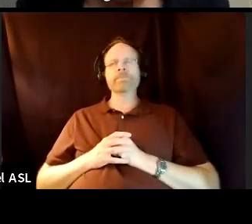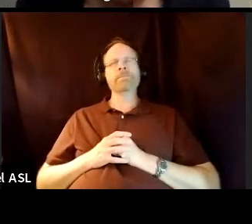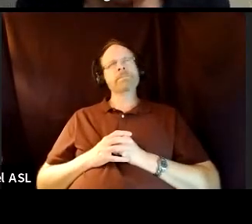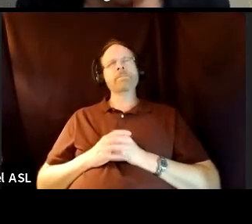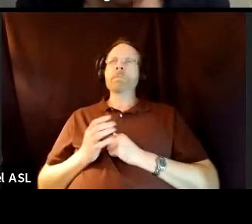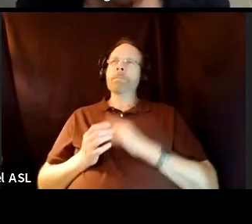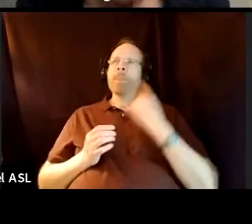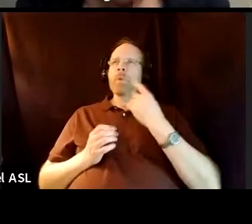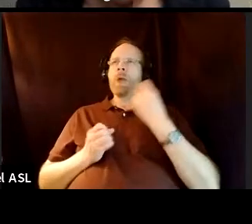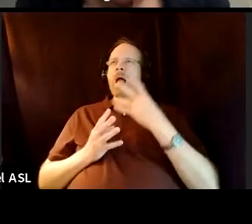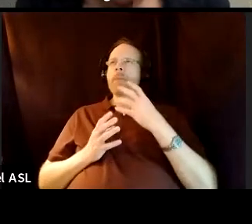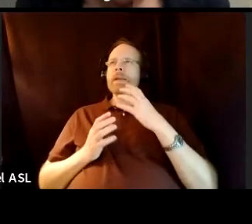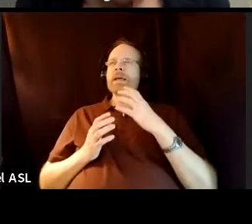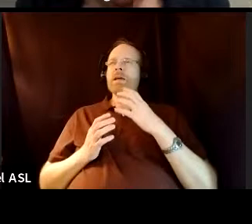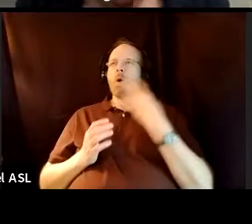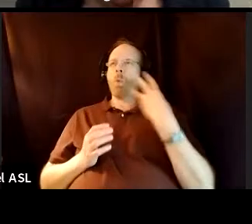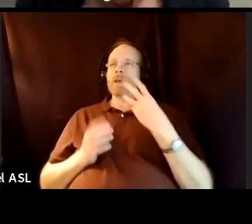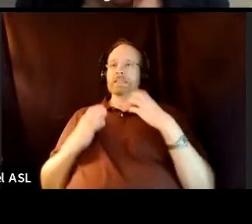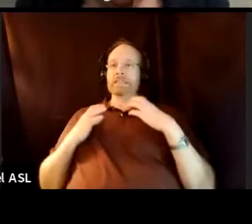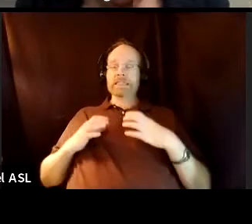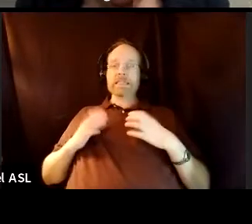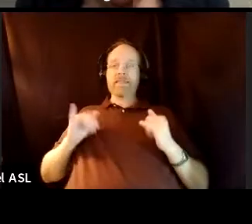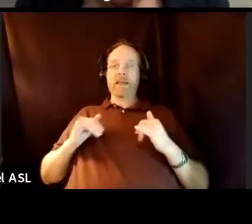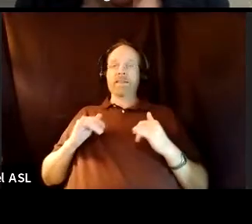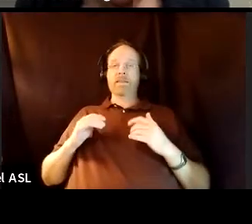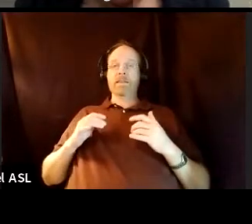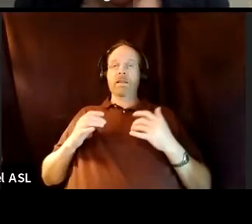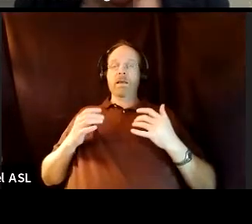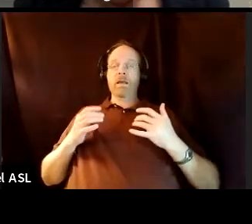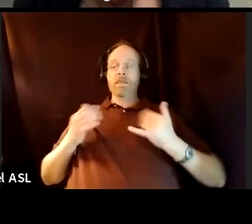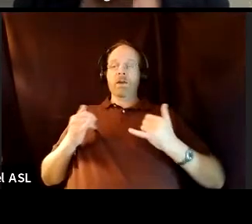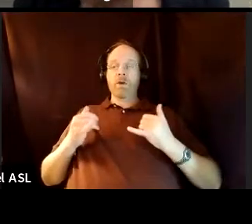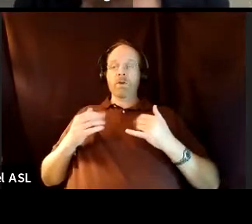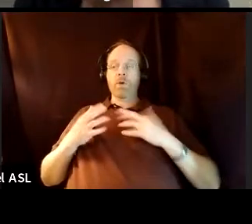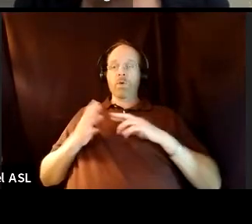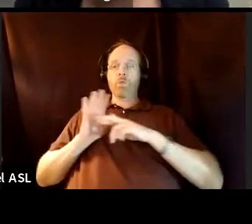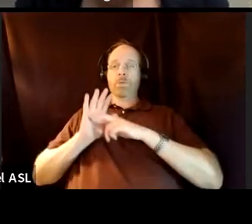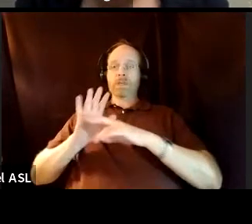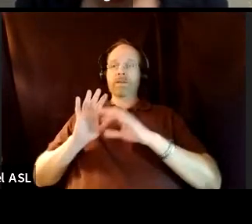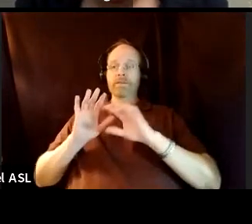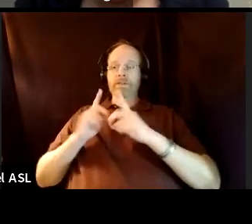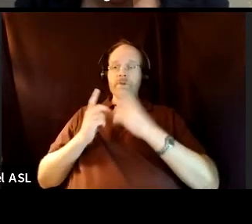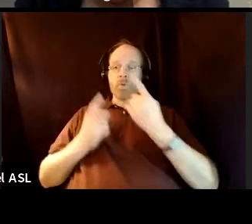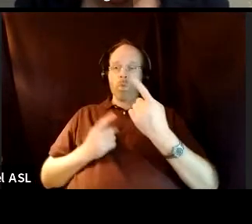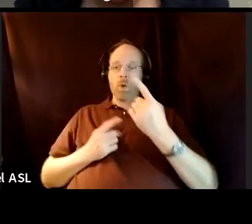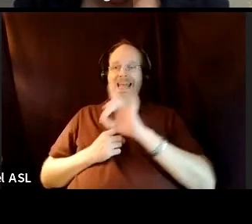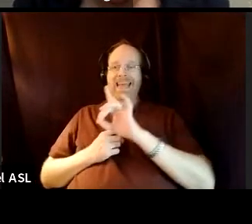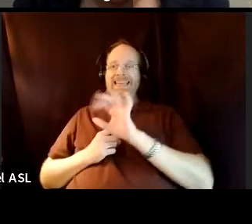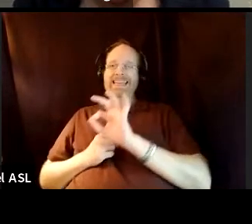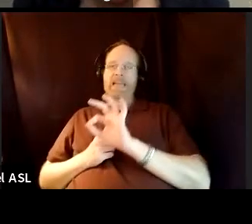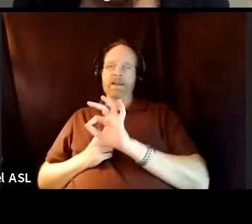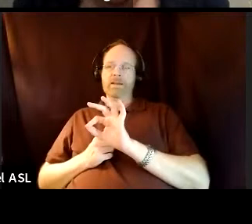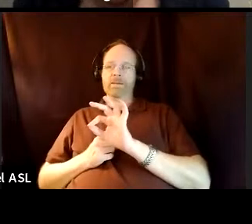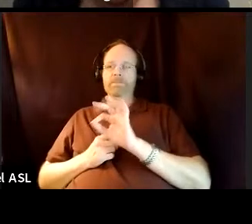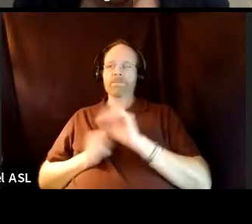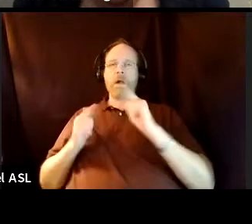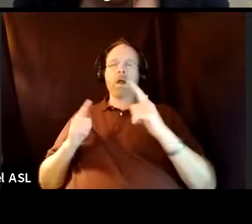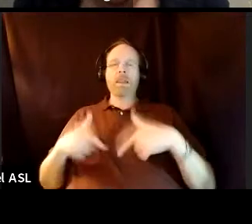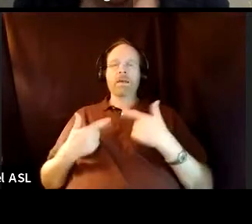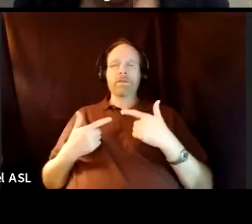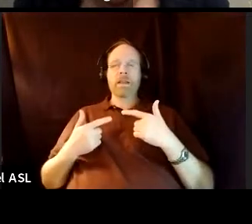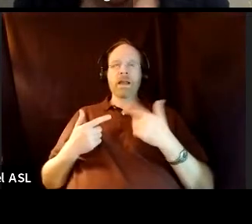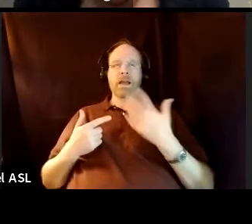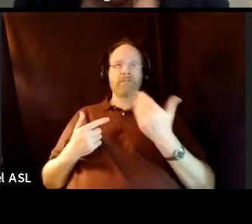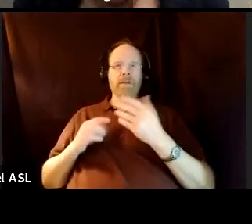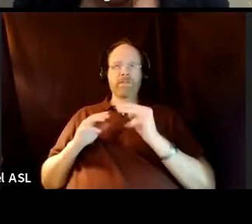of Washington's citizens realize that the current representatives of District 1, 8, and 9 all live within a